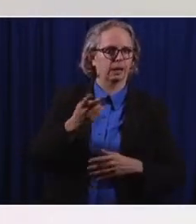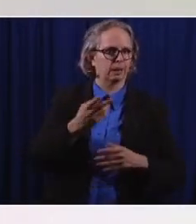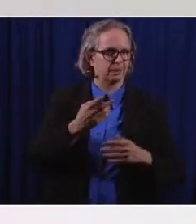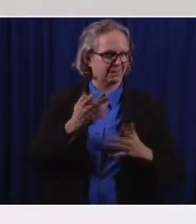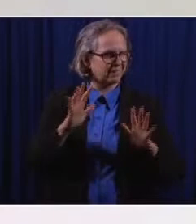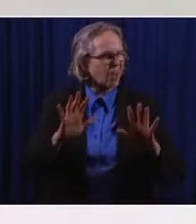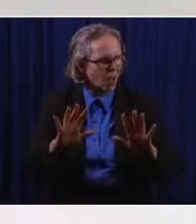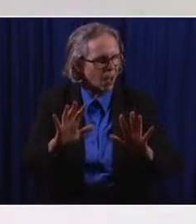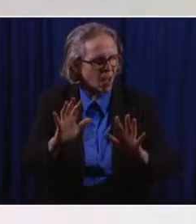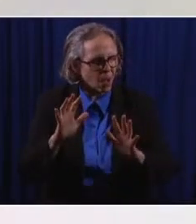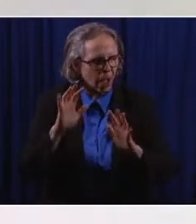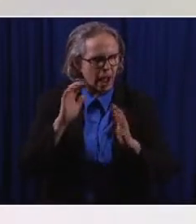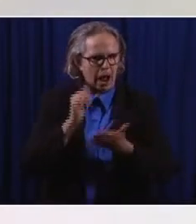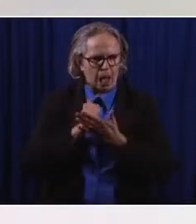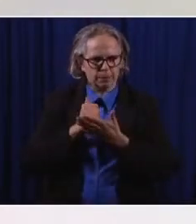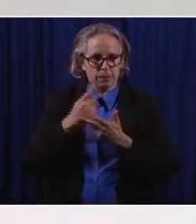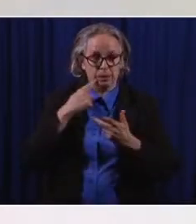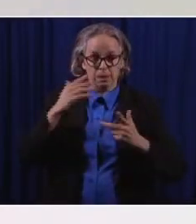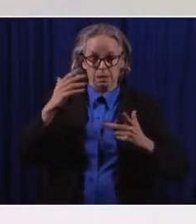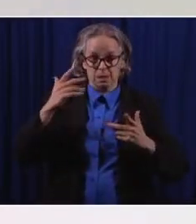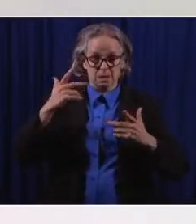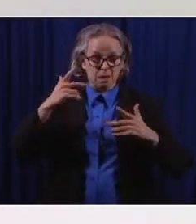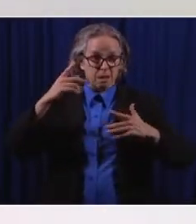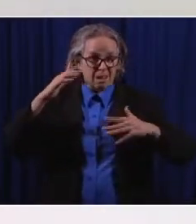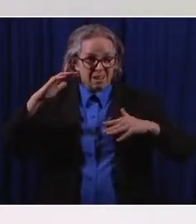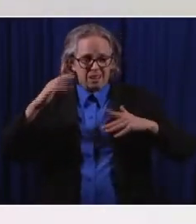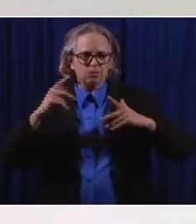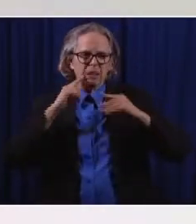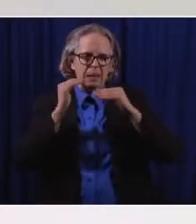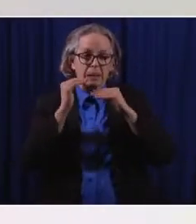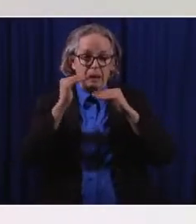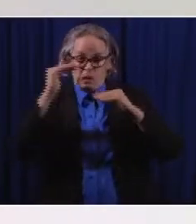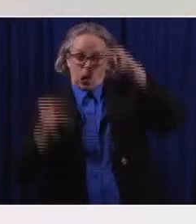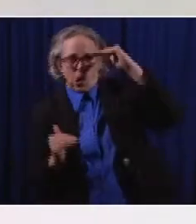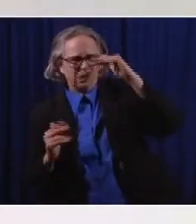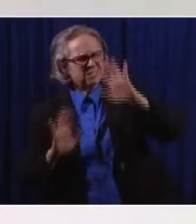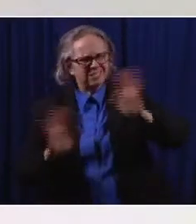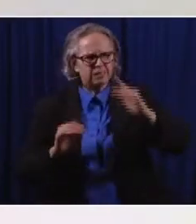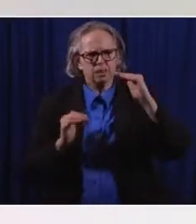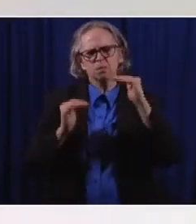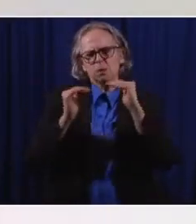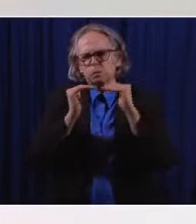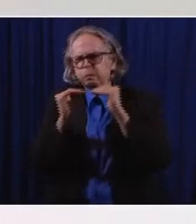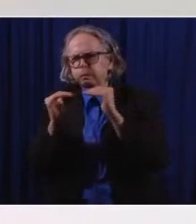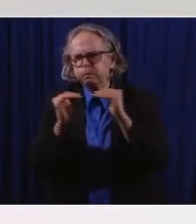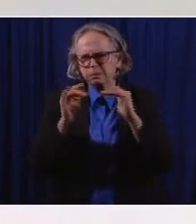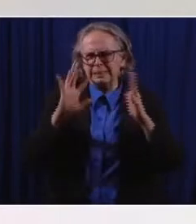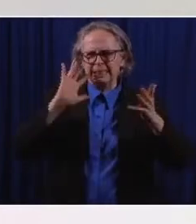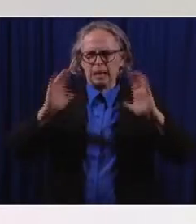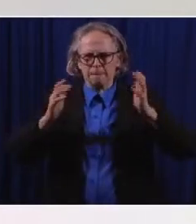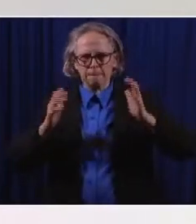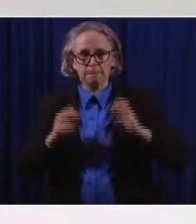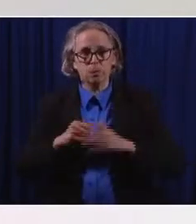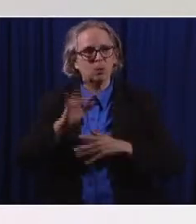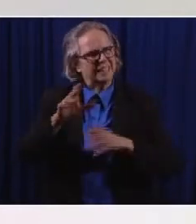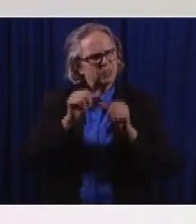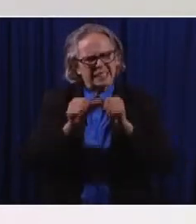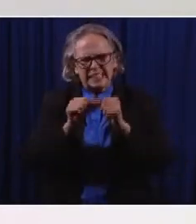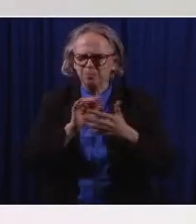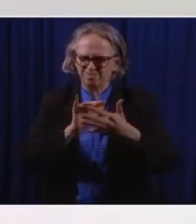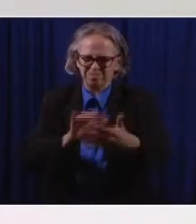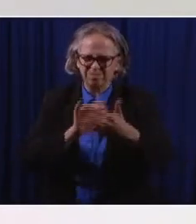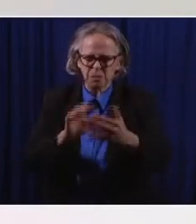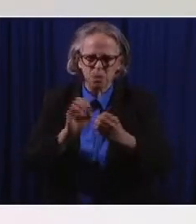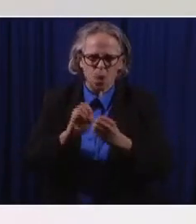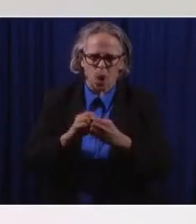a huge difference. It's not an enormous disparity. And so we should keep on doing what we've been doing in terms of embracing